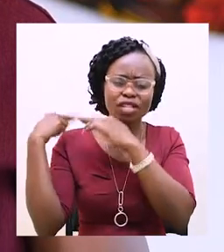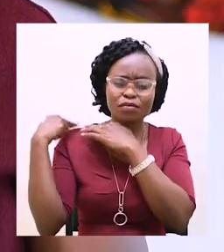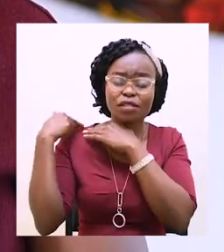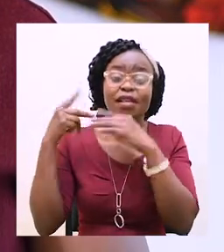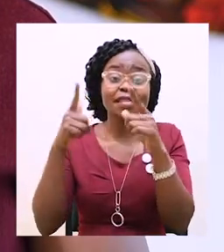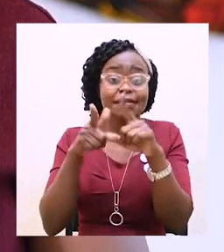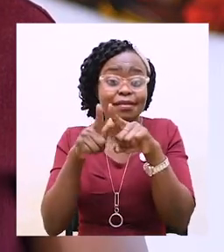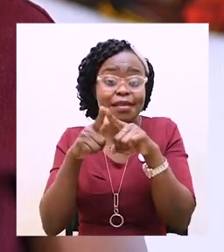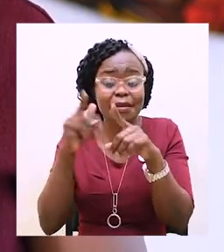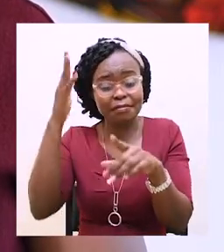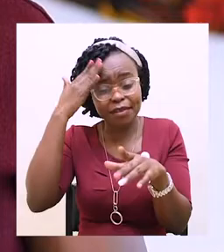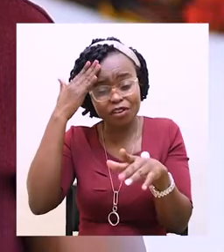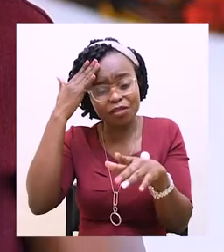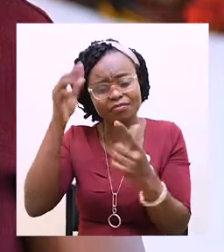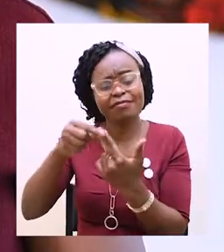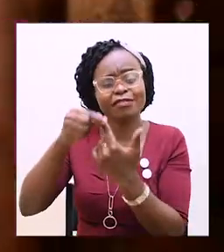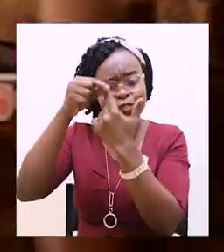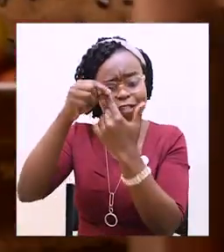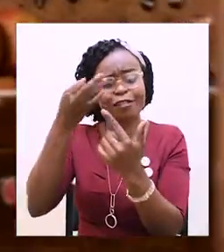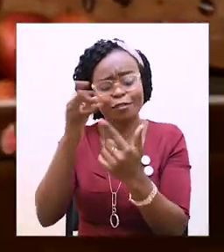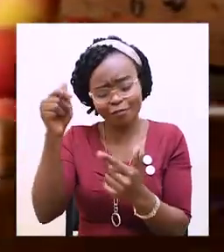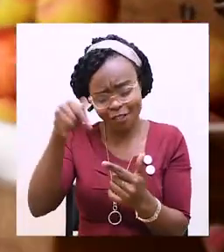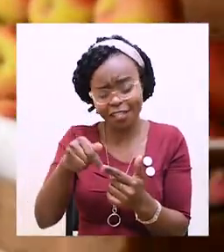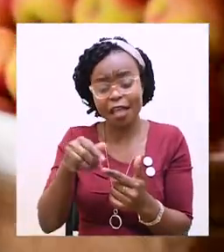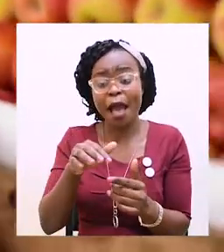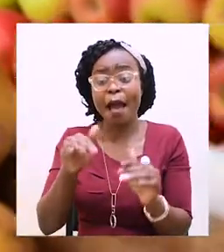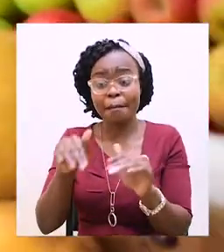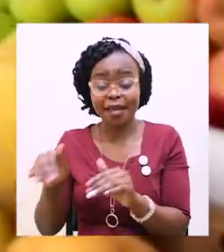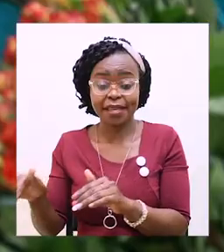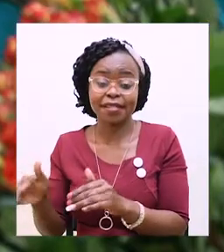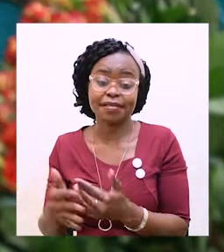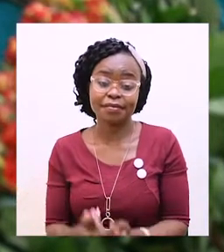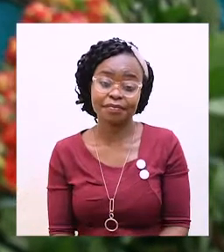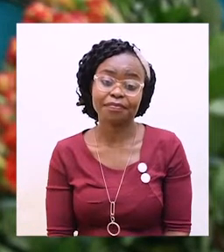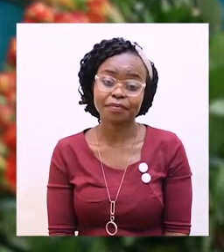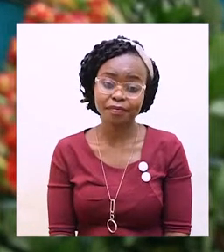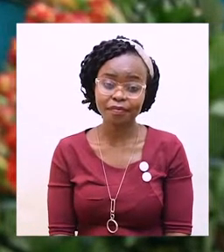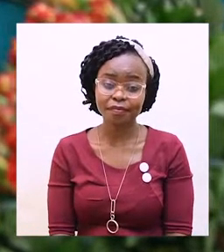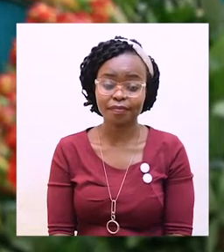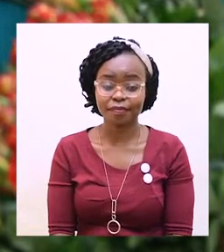also those that also recognize the uniqueness that they bring into the market.